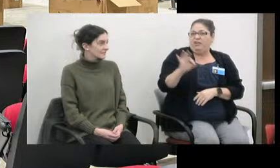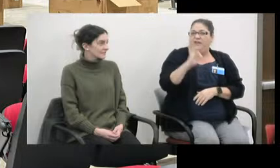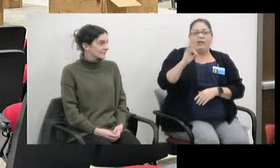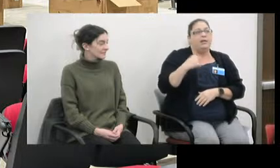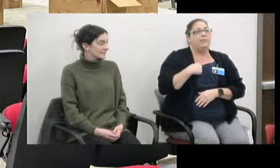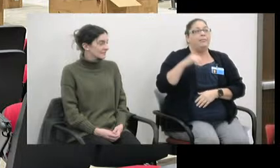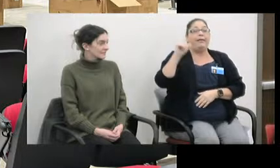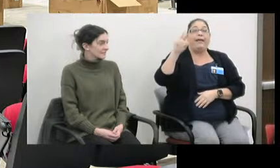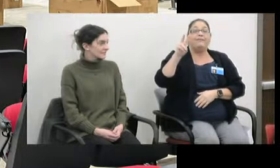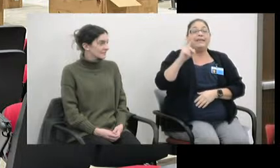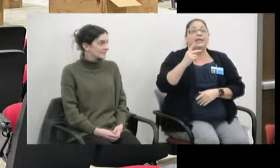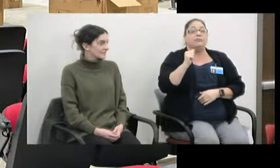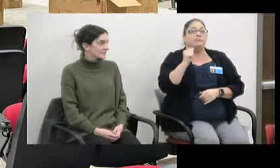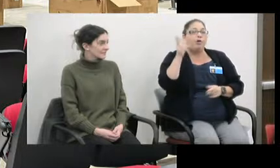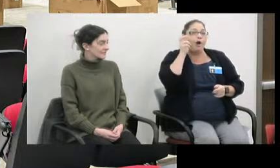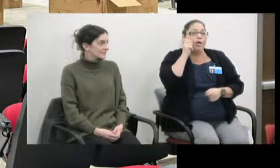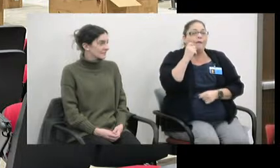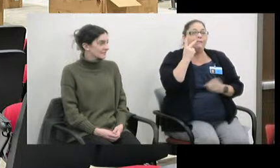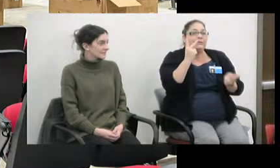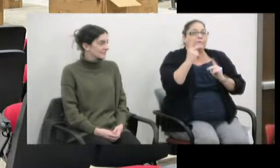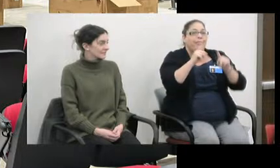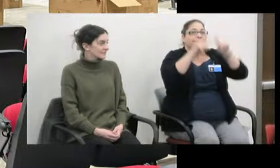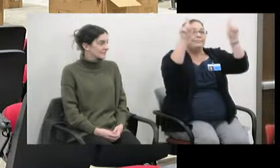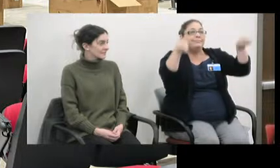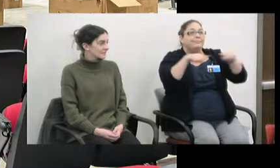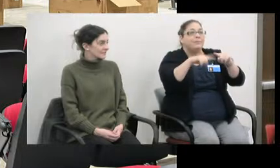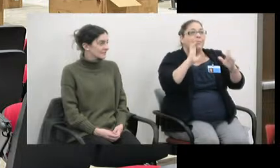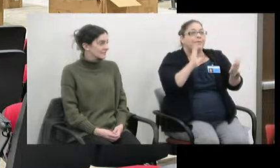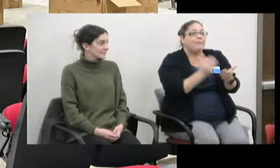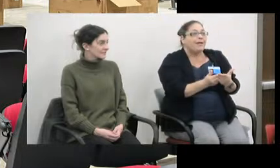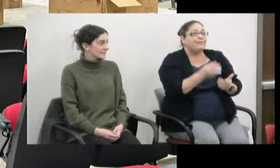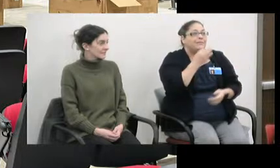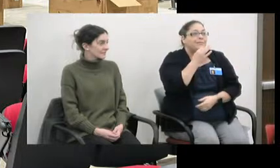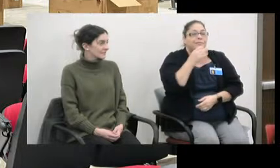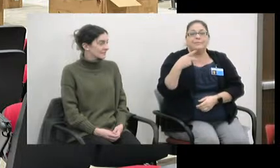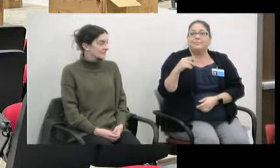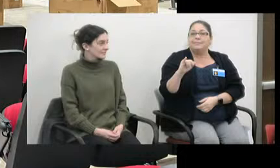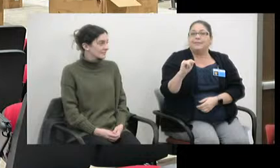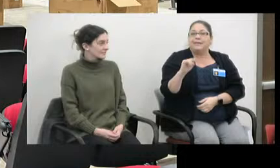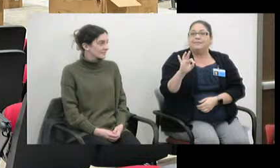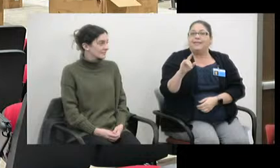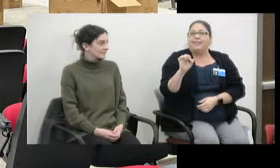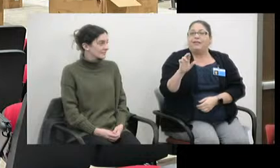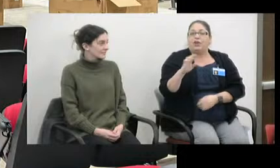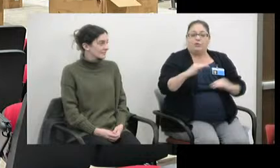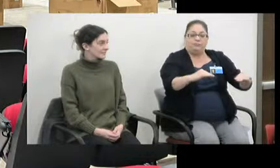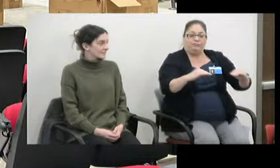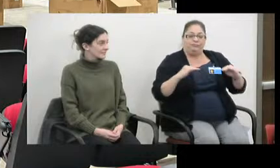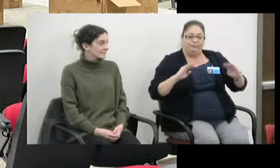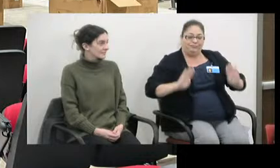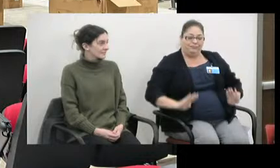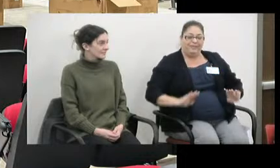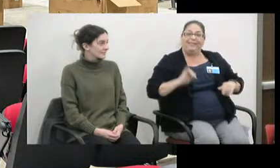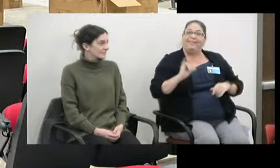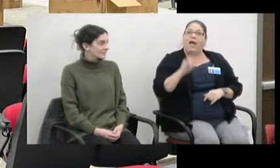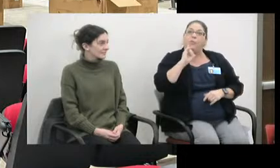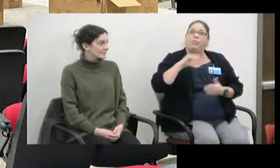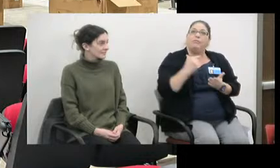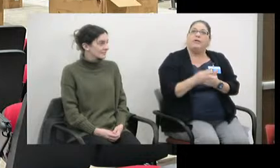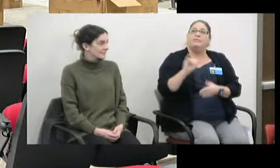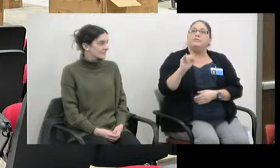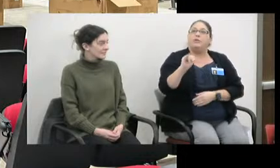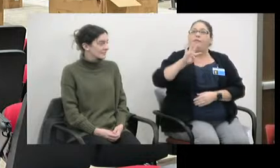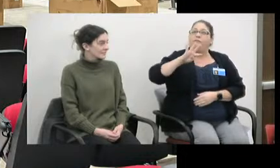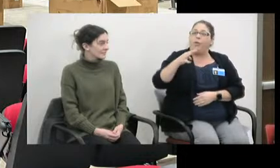AV systems that are following in. The pit filler is due to be installed on January 4th, which is a couple days